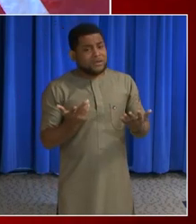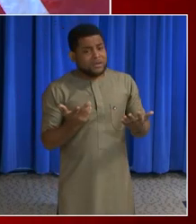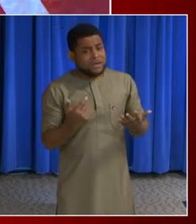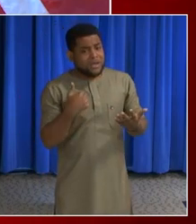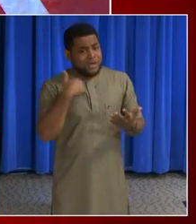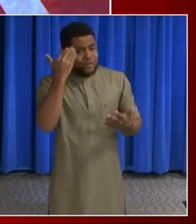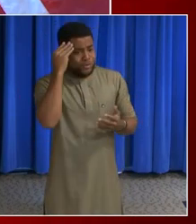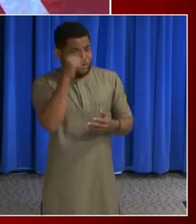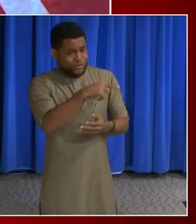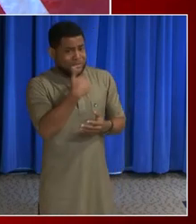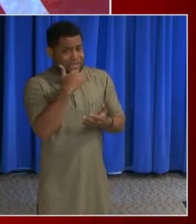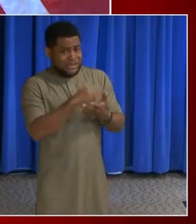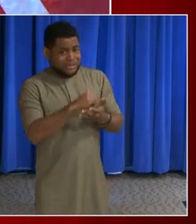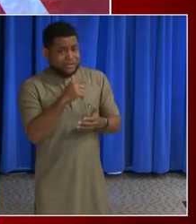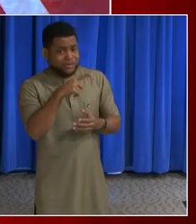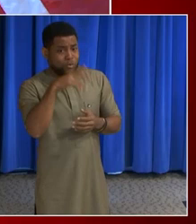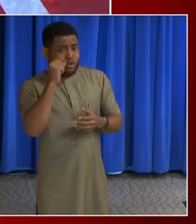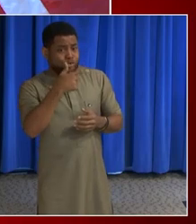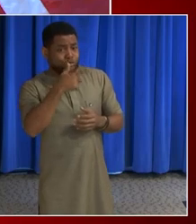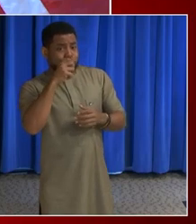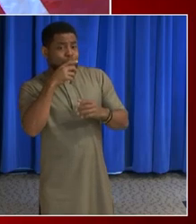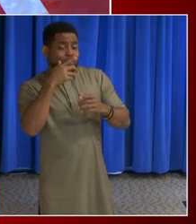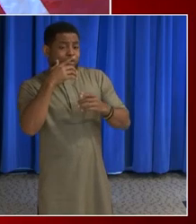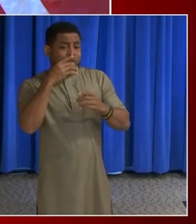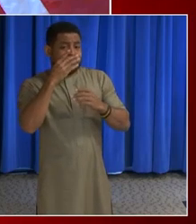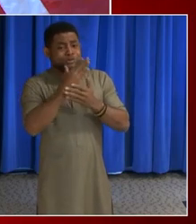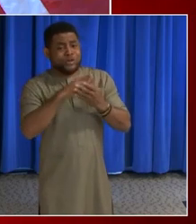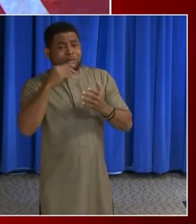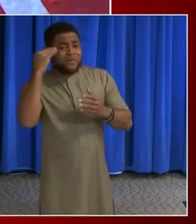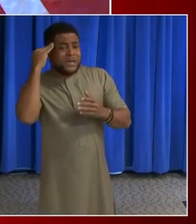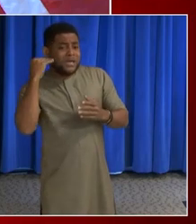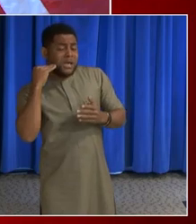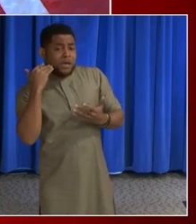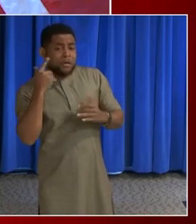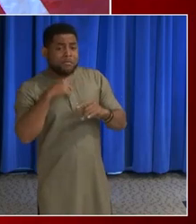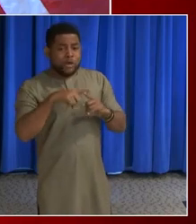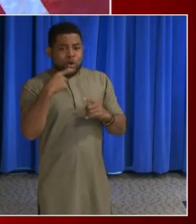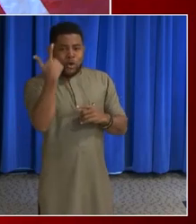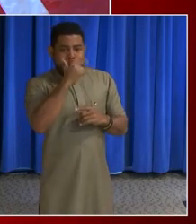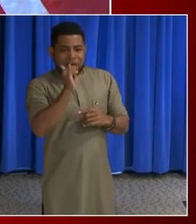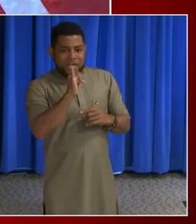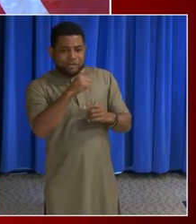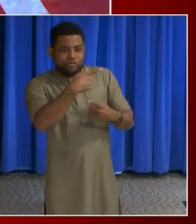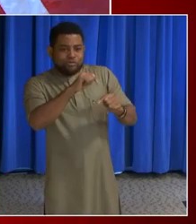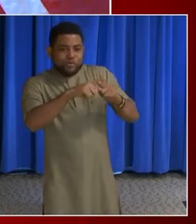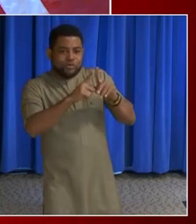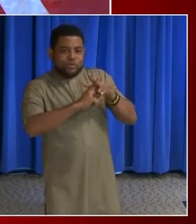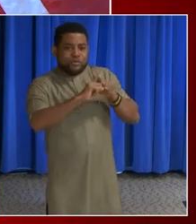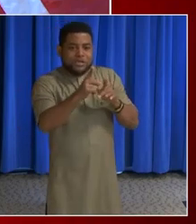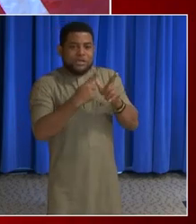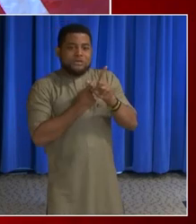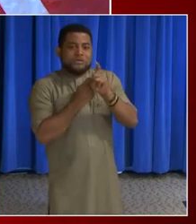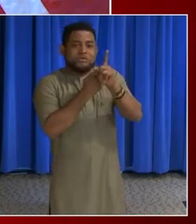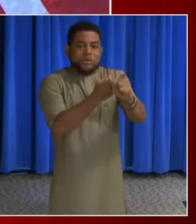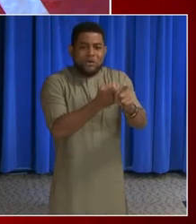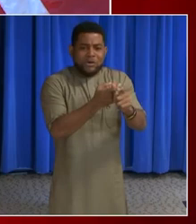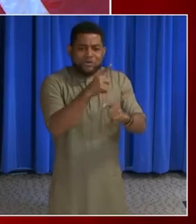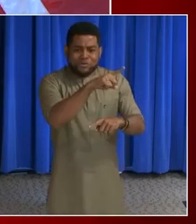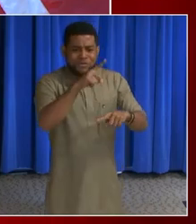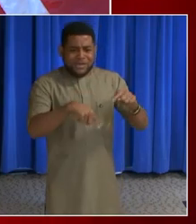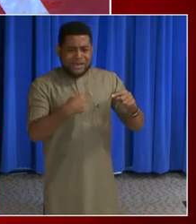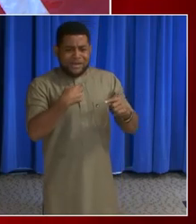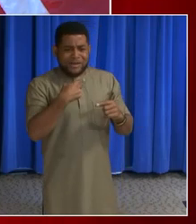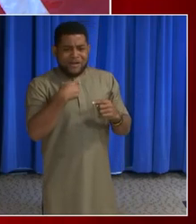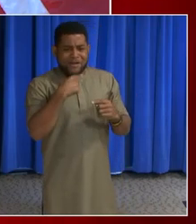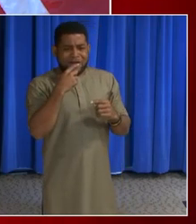the side of the head, but it appears that he was running away. It does not appear that he was pointing. You can't even tell if he's actually holding a weapon,